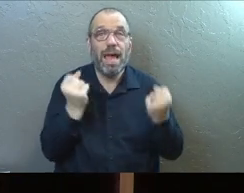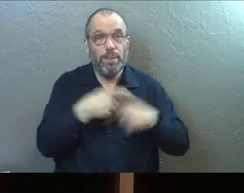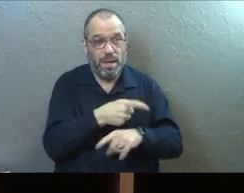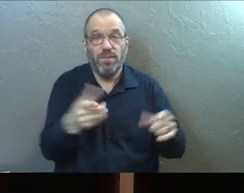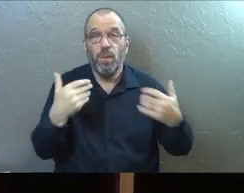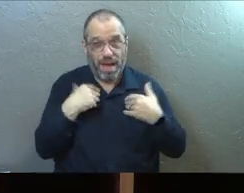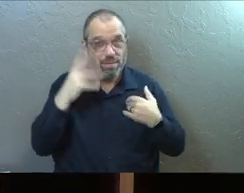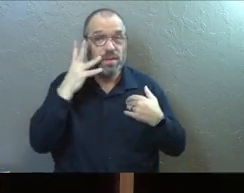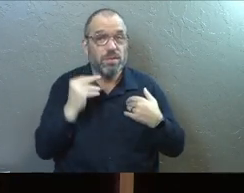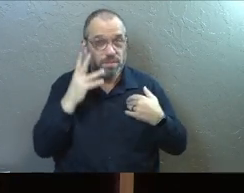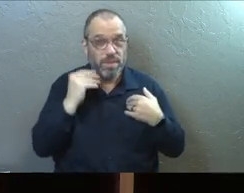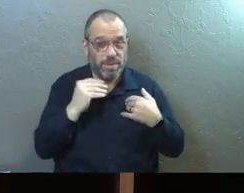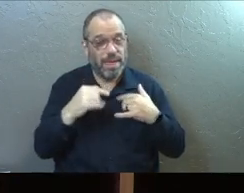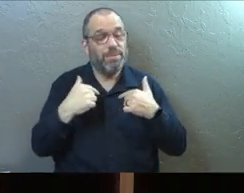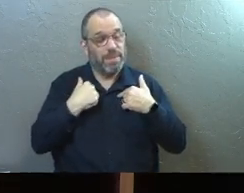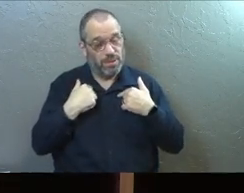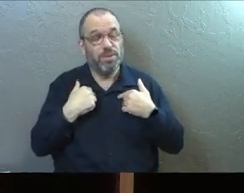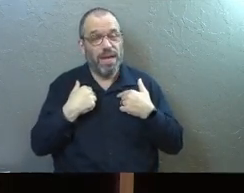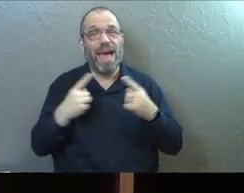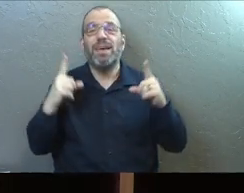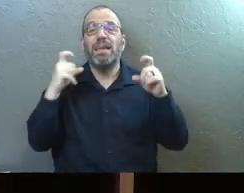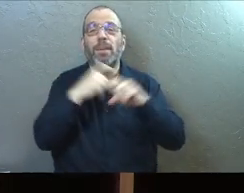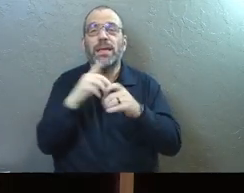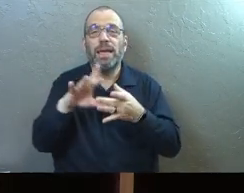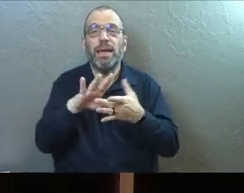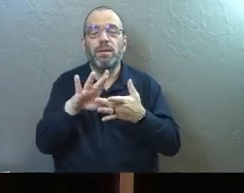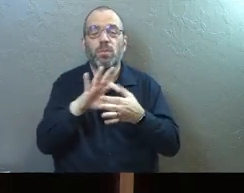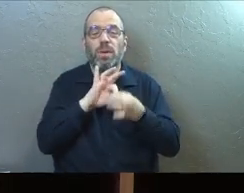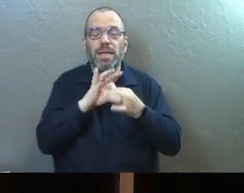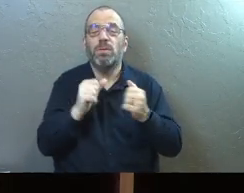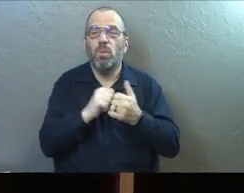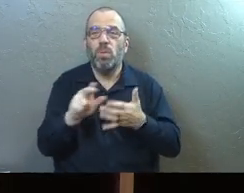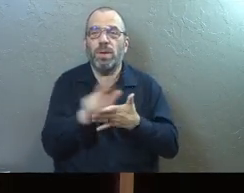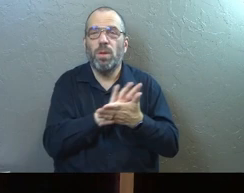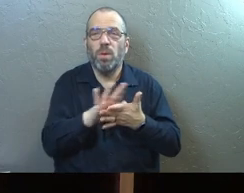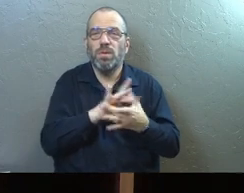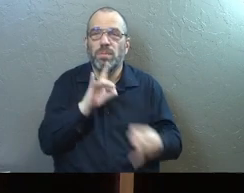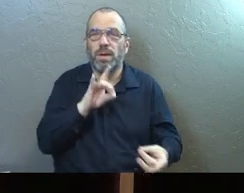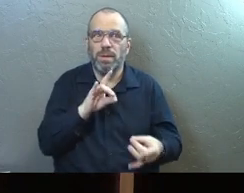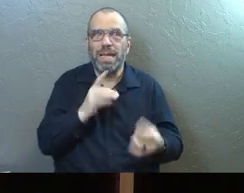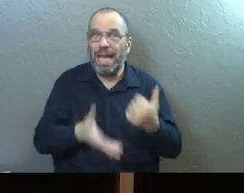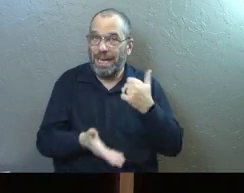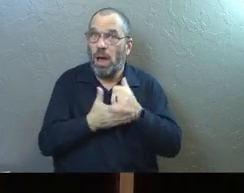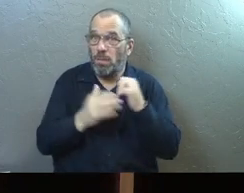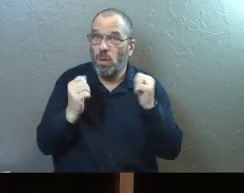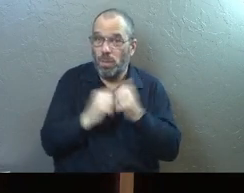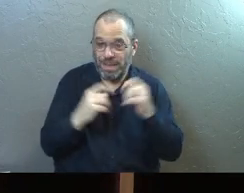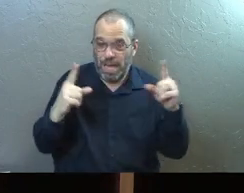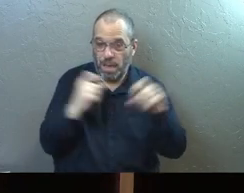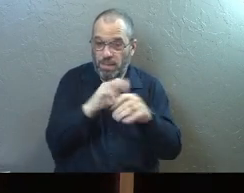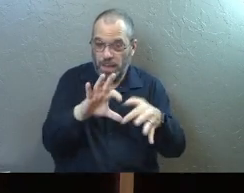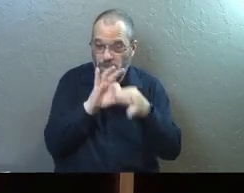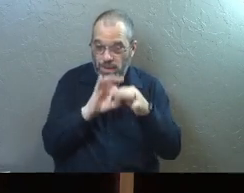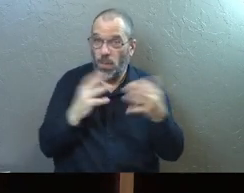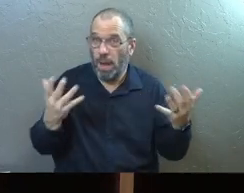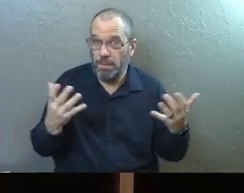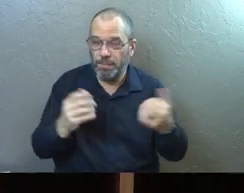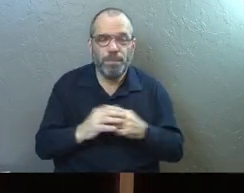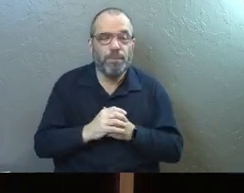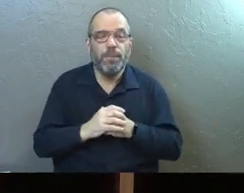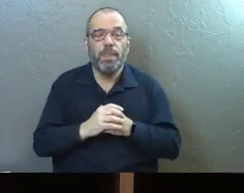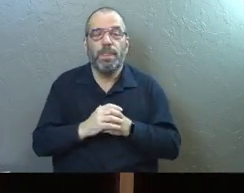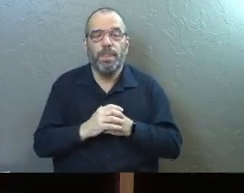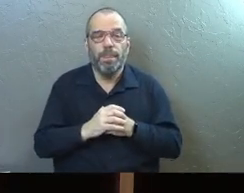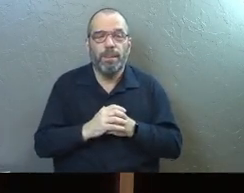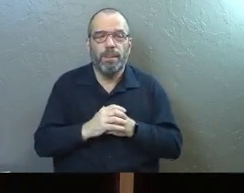you do, myself included, one of the things that can help you up and out of that complicated relationship